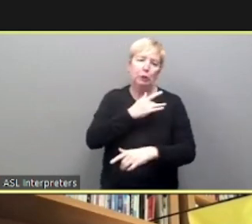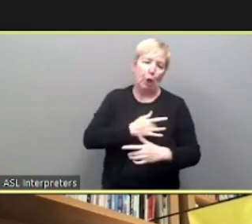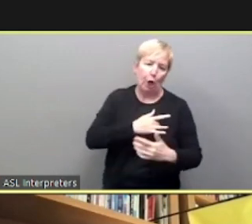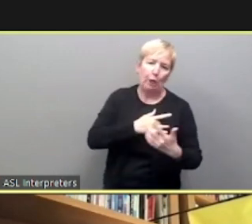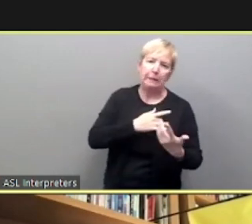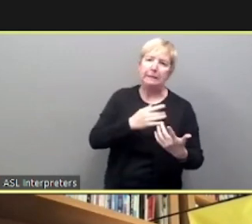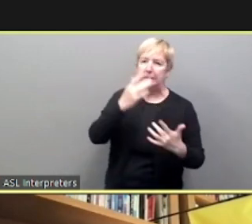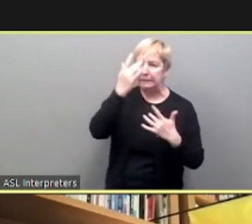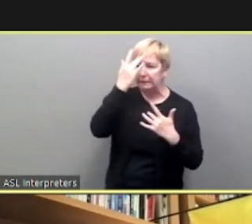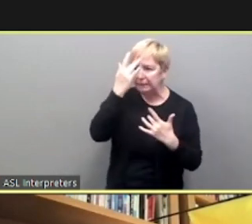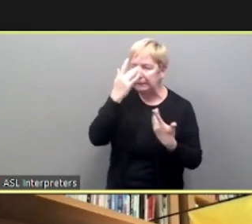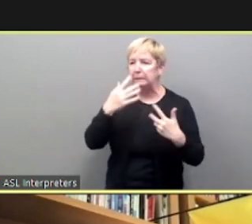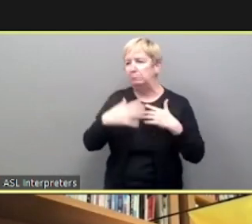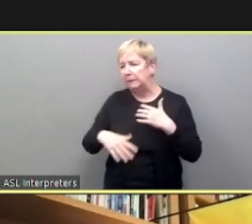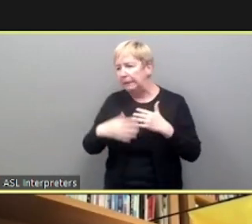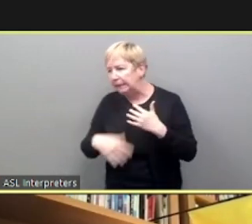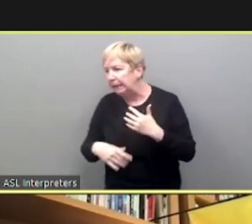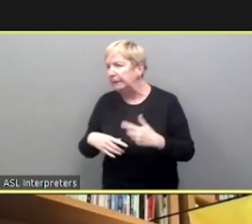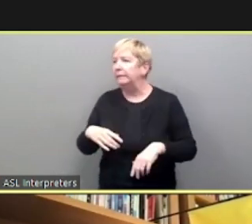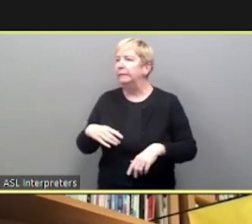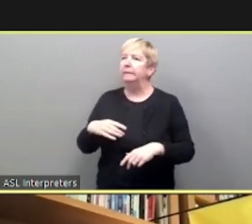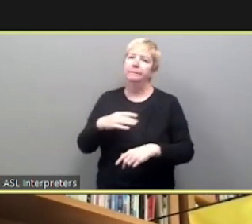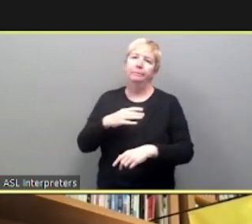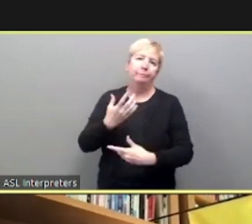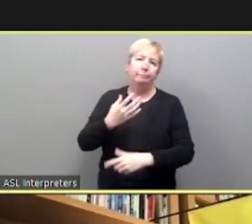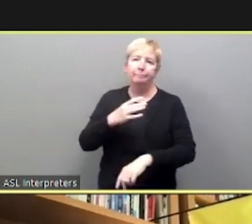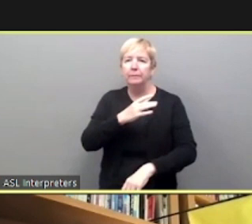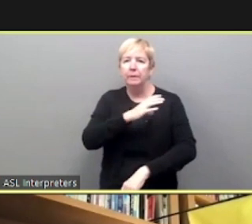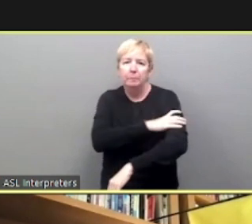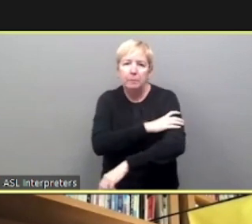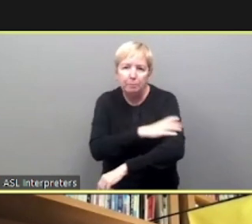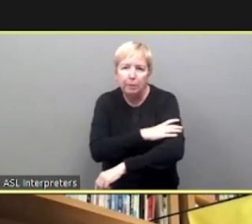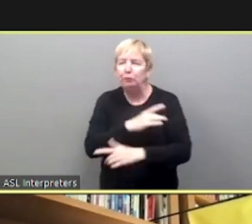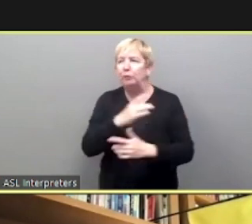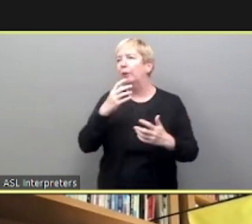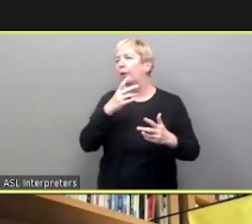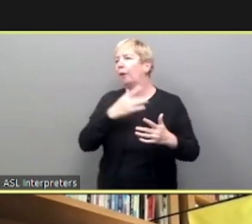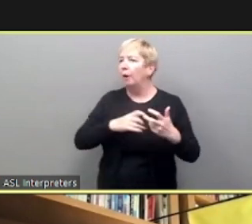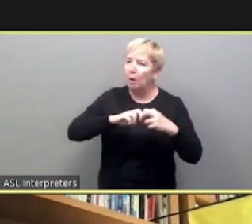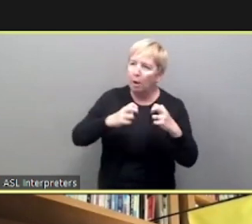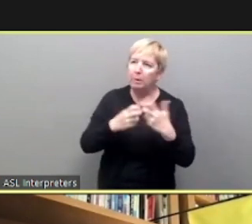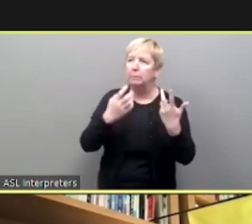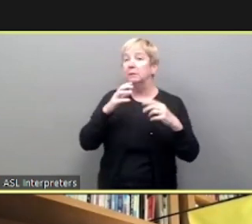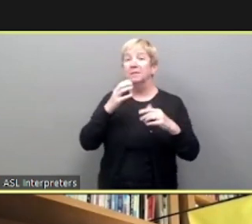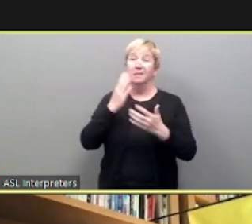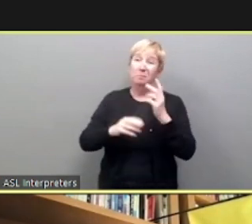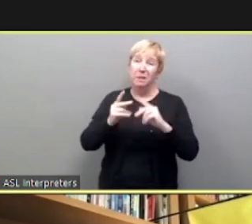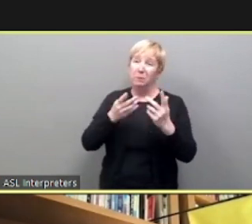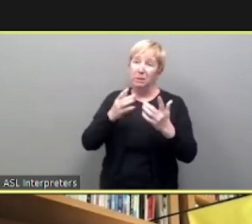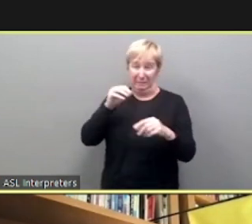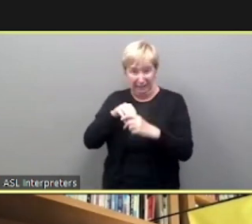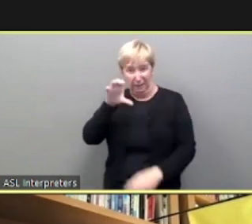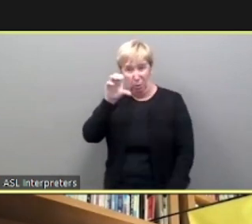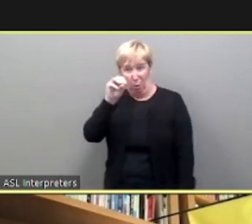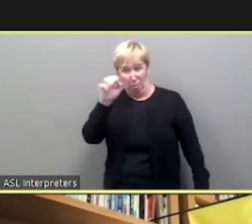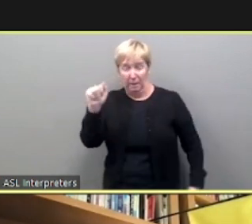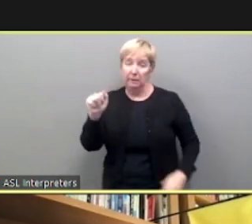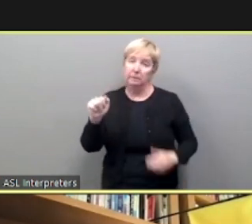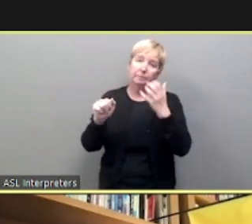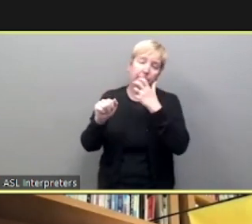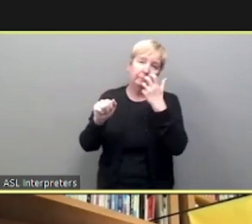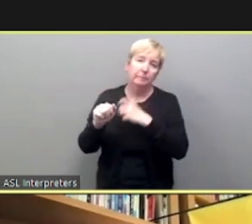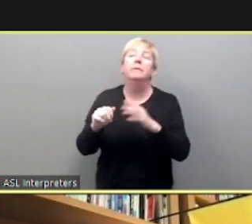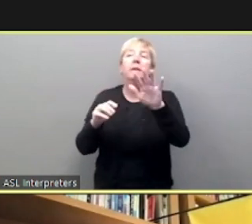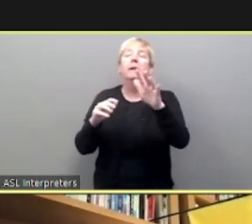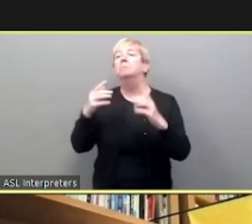control diabetes to the point of being in a coma, all things that simply can't be managed as an outpatient. And so it is true that we have